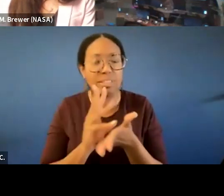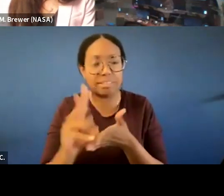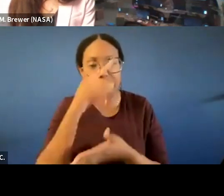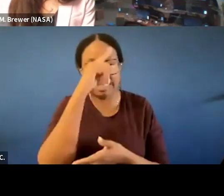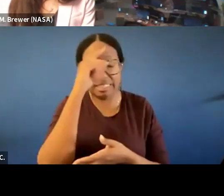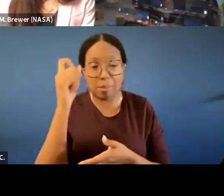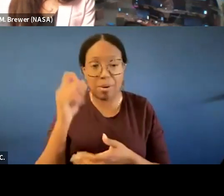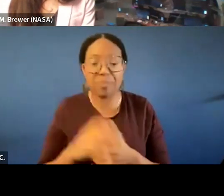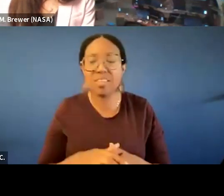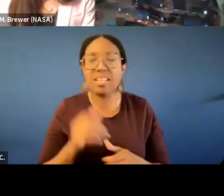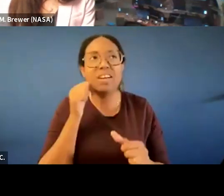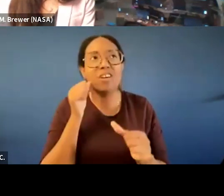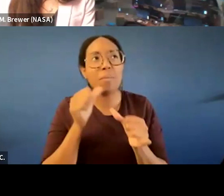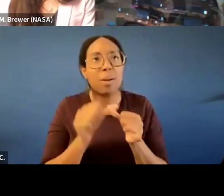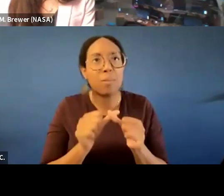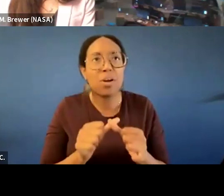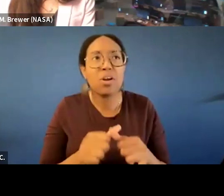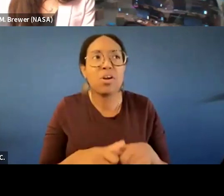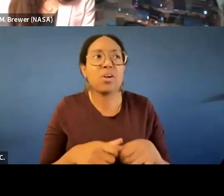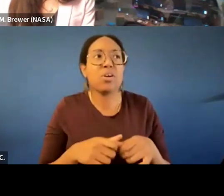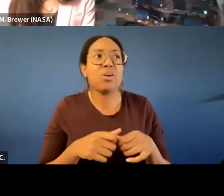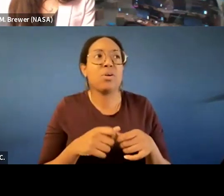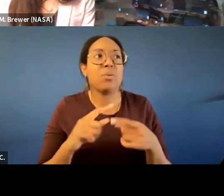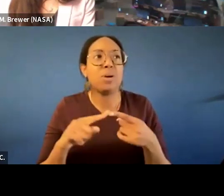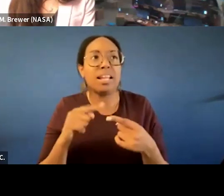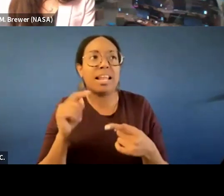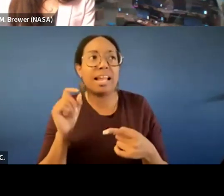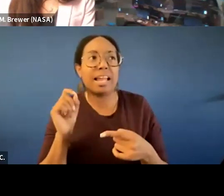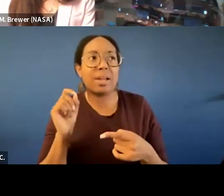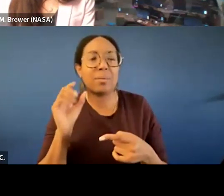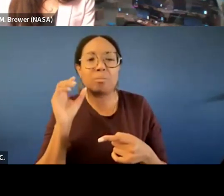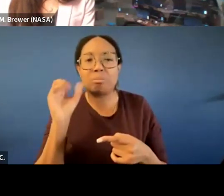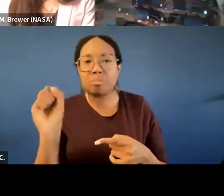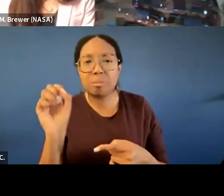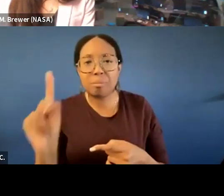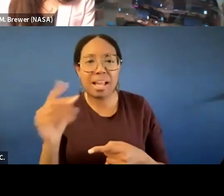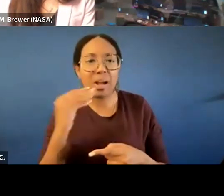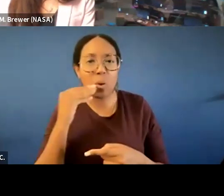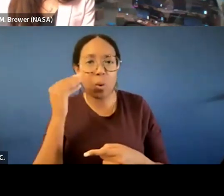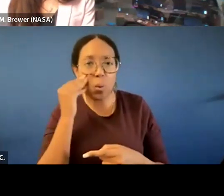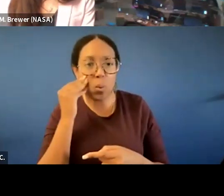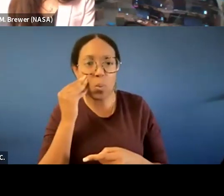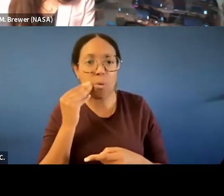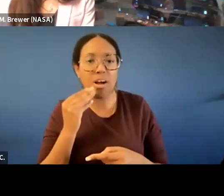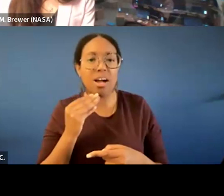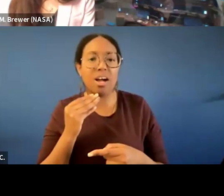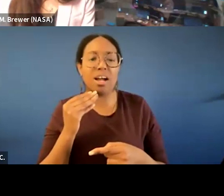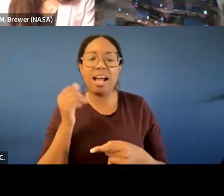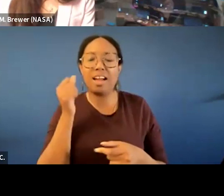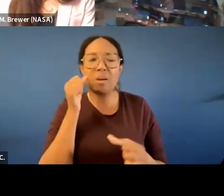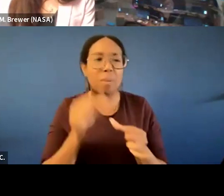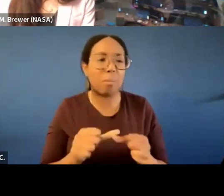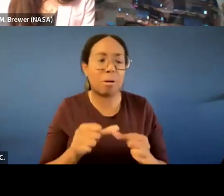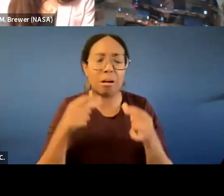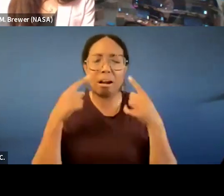those teenage girls, and I just went, I came home, I cried. I was like, I'm not going back. Like,